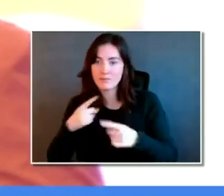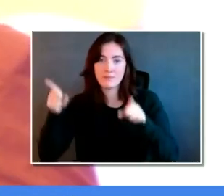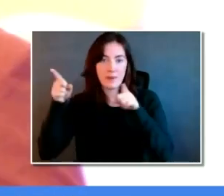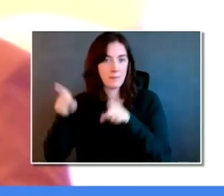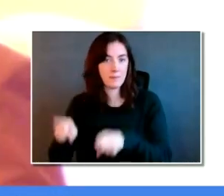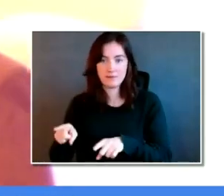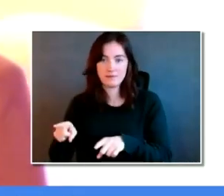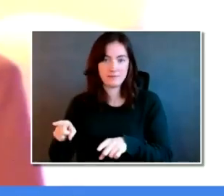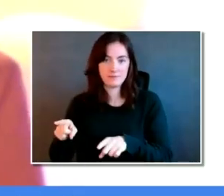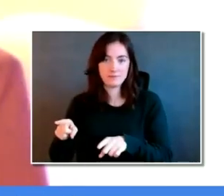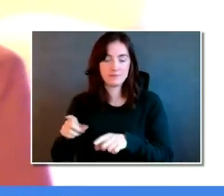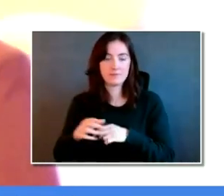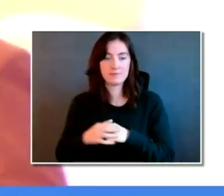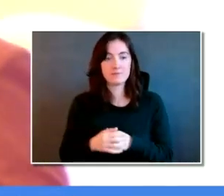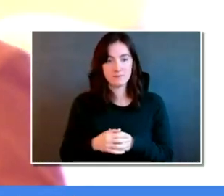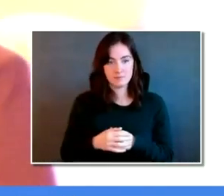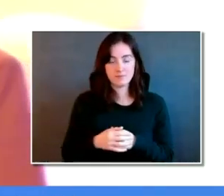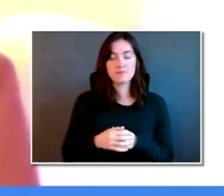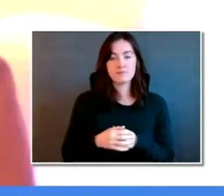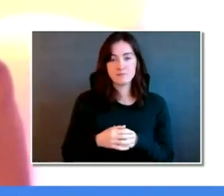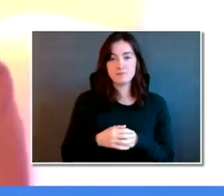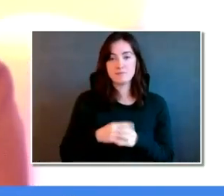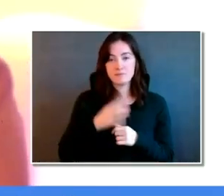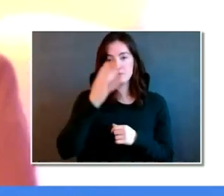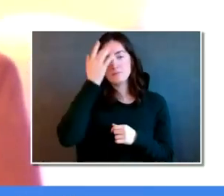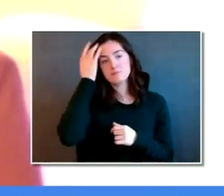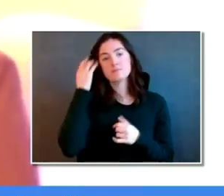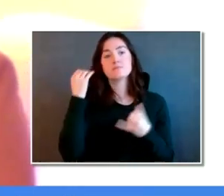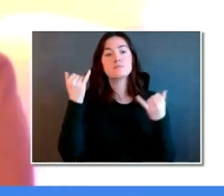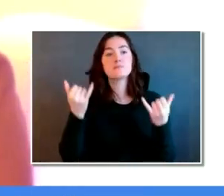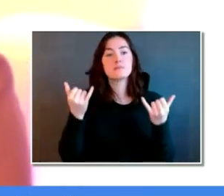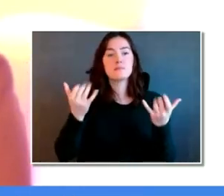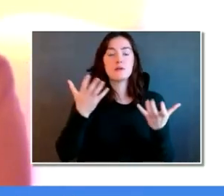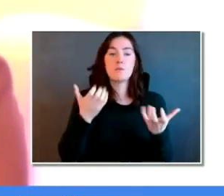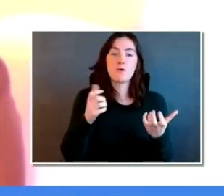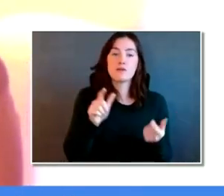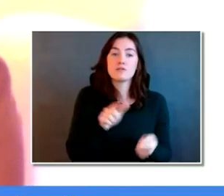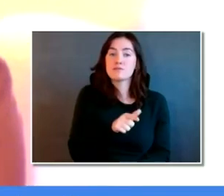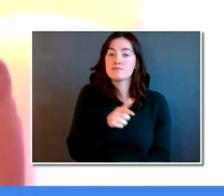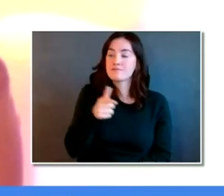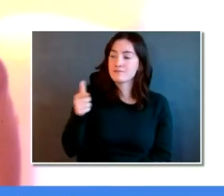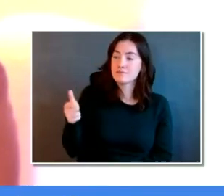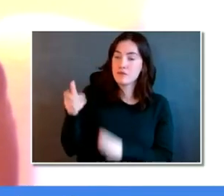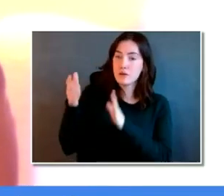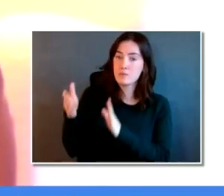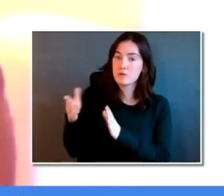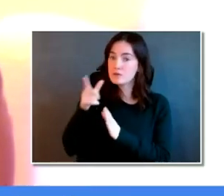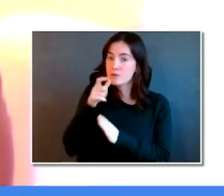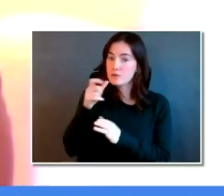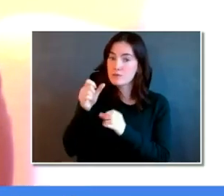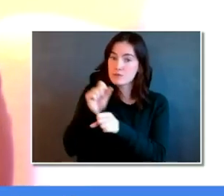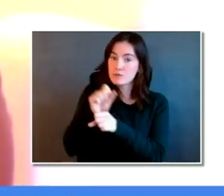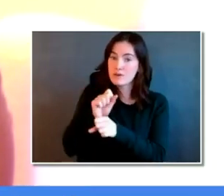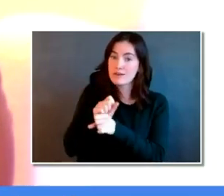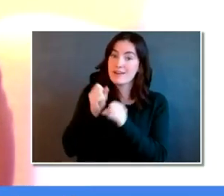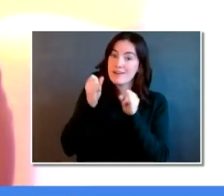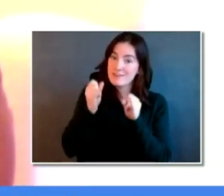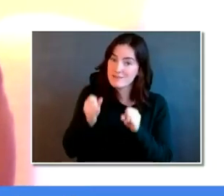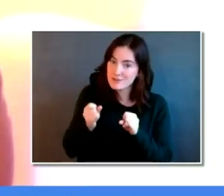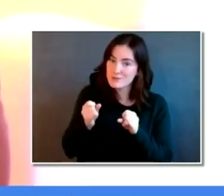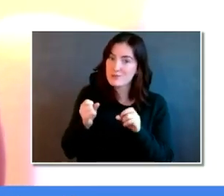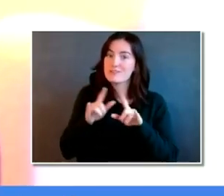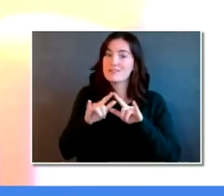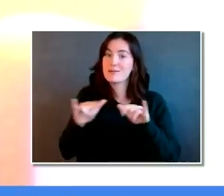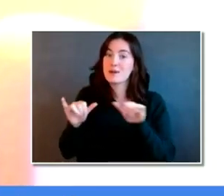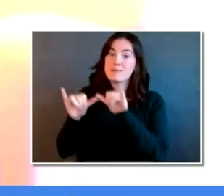And so with that, I want to turn to someone who is working at an individual and systemic level.